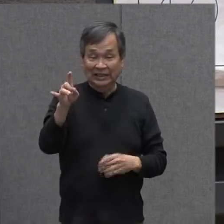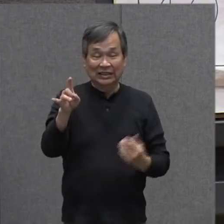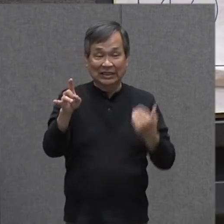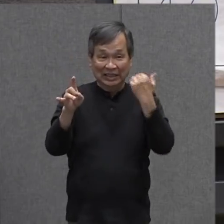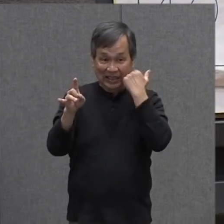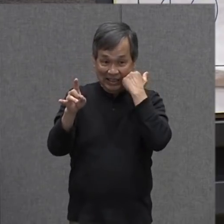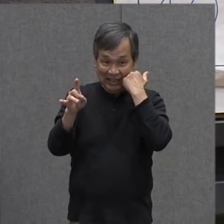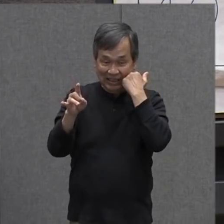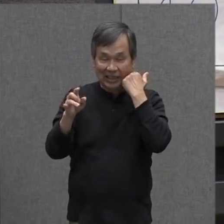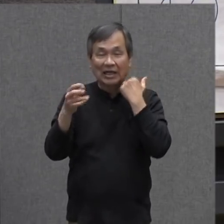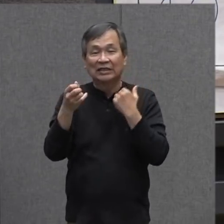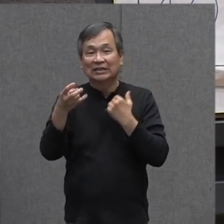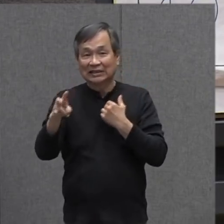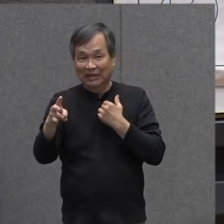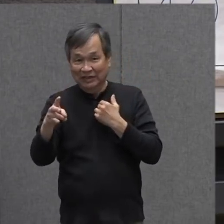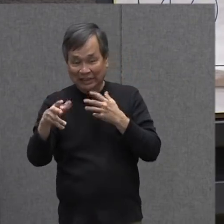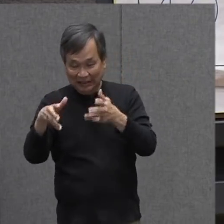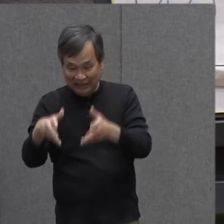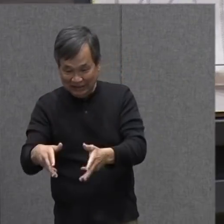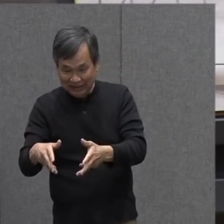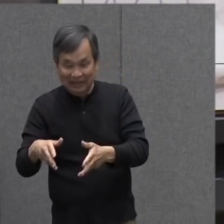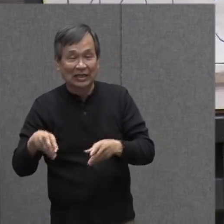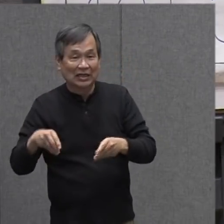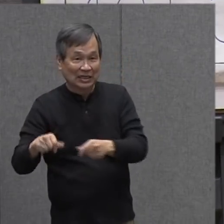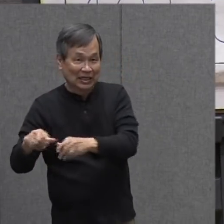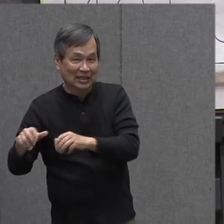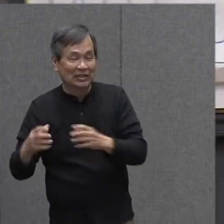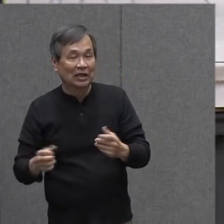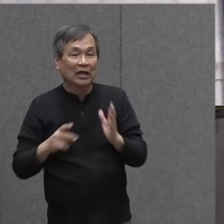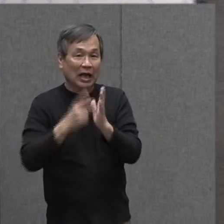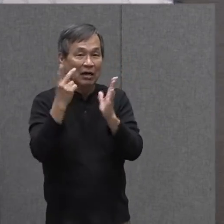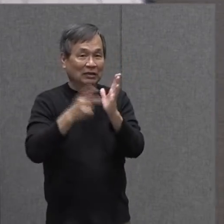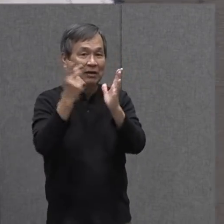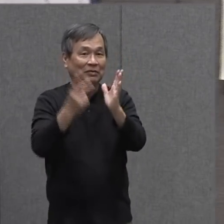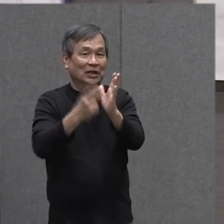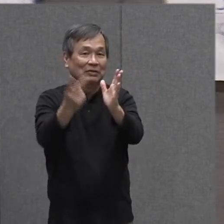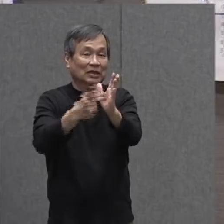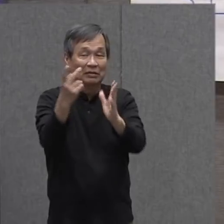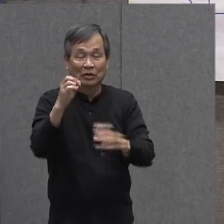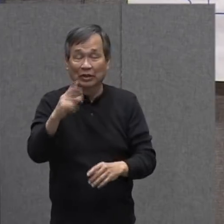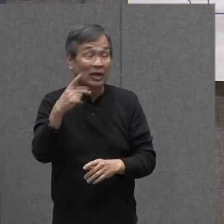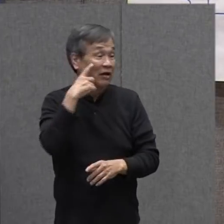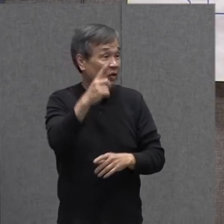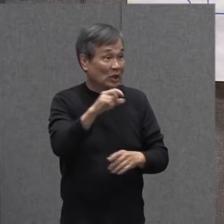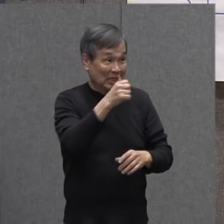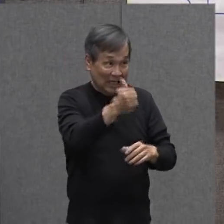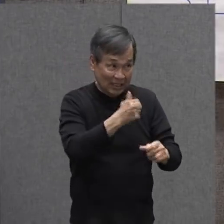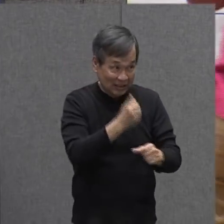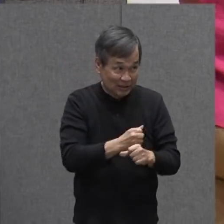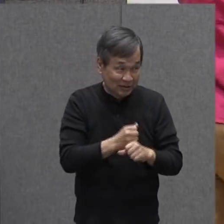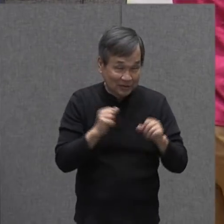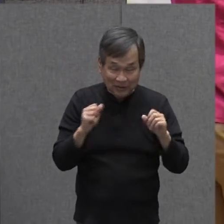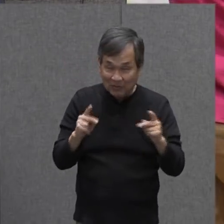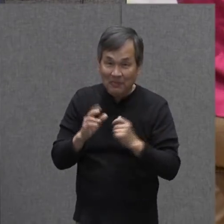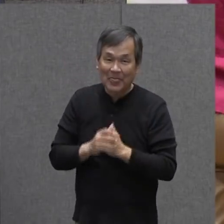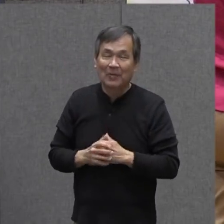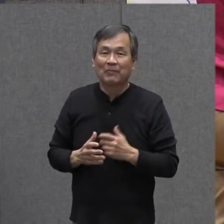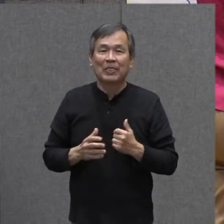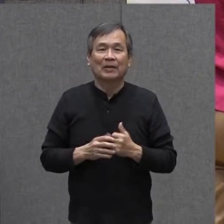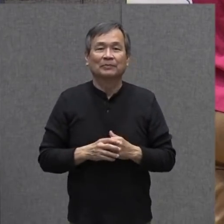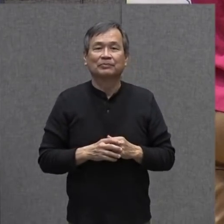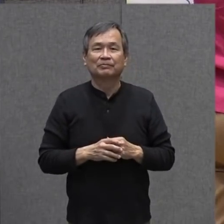this book had started with was Jack was a young man walking down the road, and a wizard came up to him and